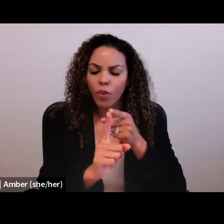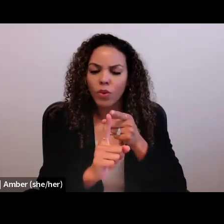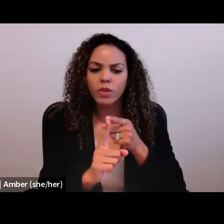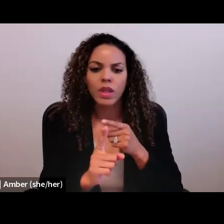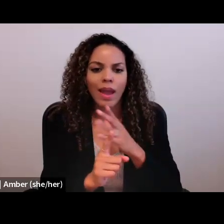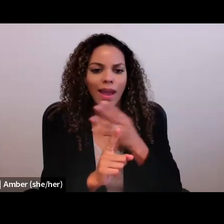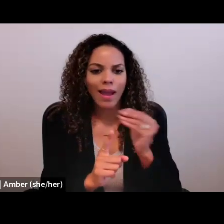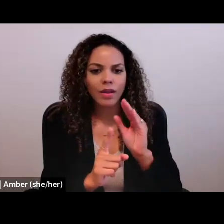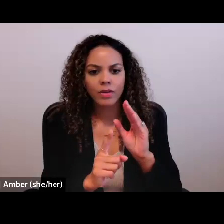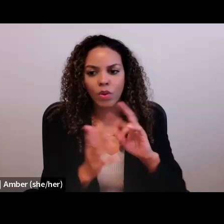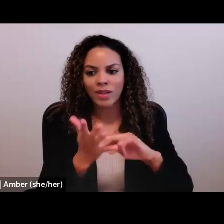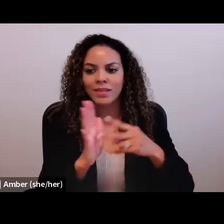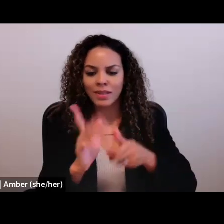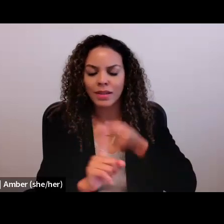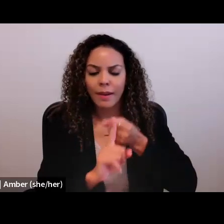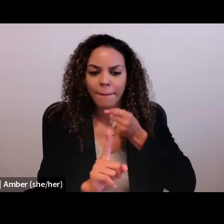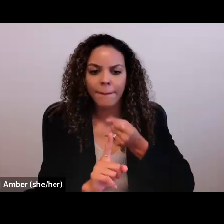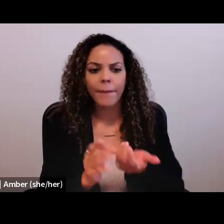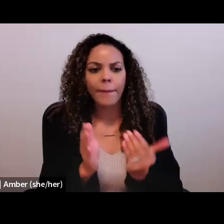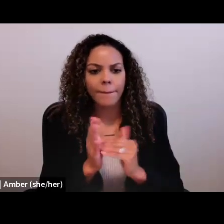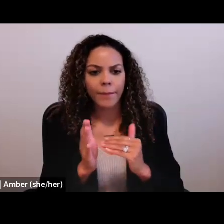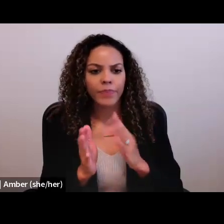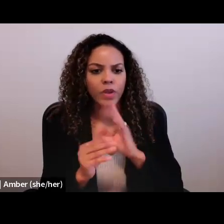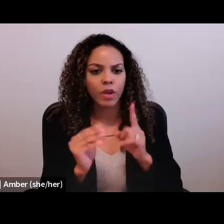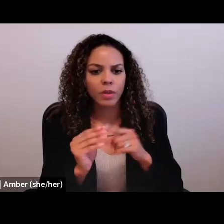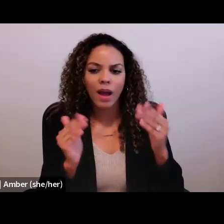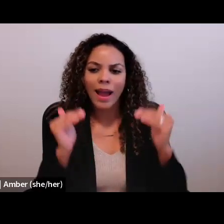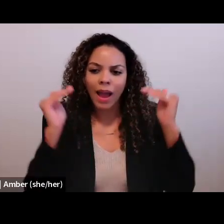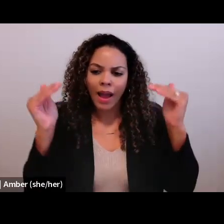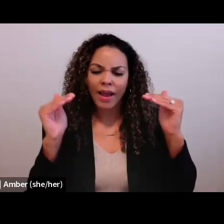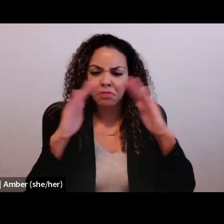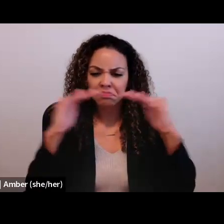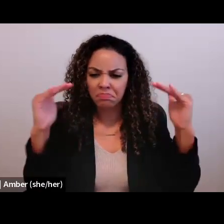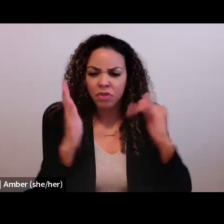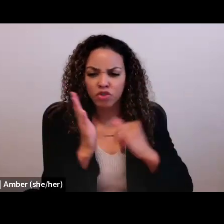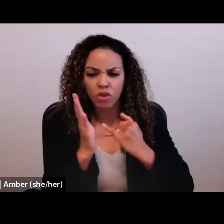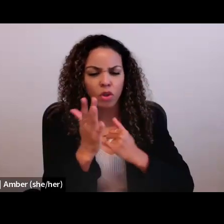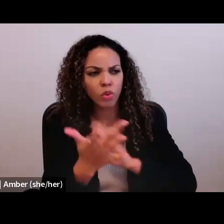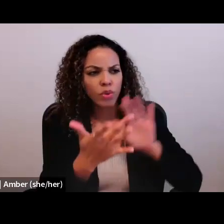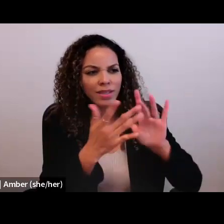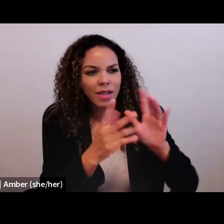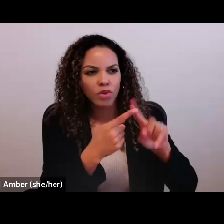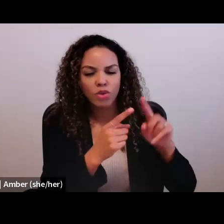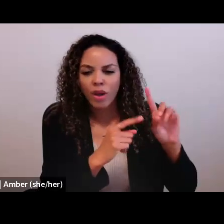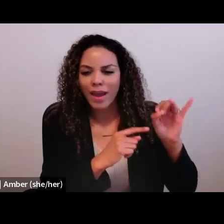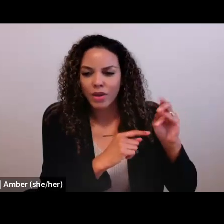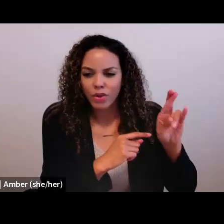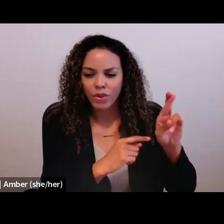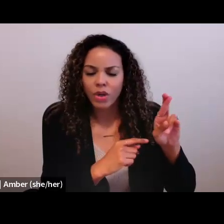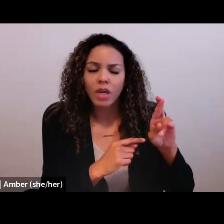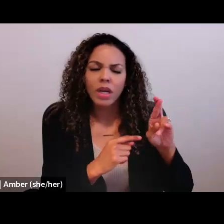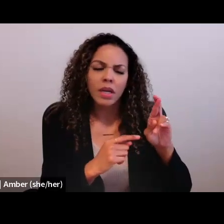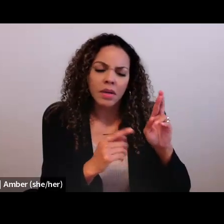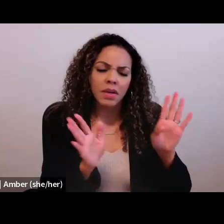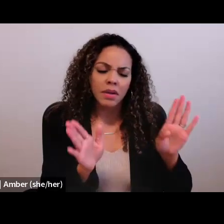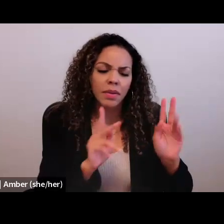intended impact. Again, I talked about higher tier journals. Reach out to the editor, but I say this sometimes because I think that,